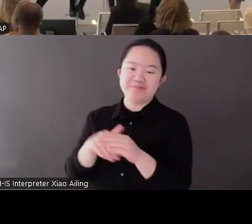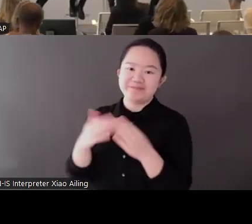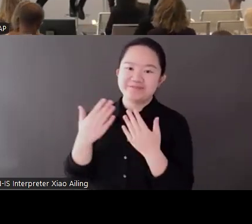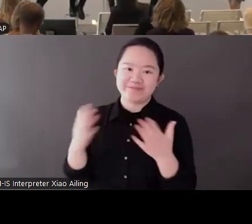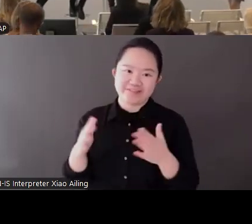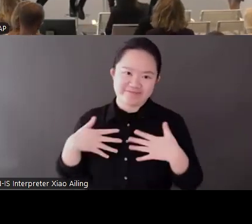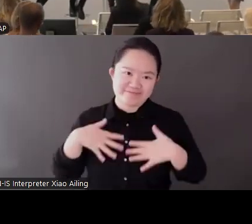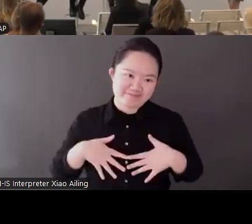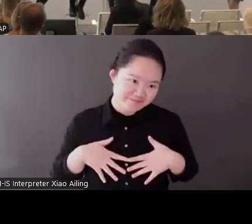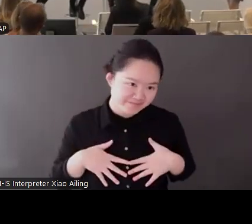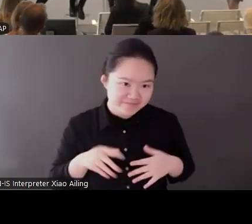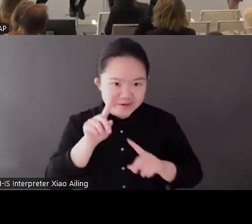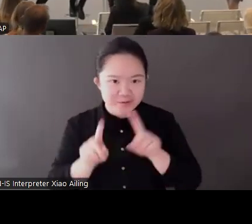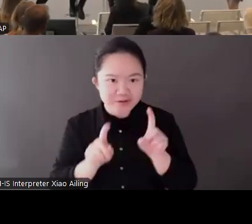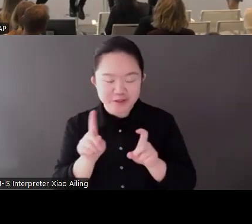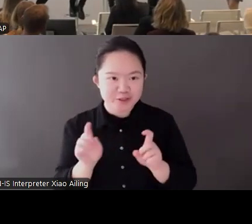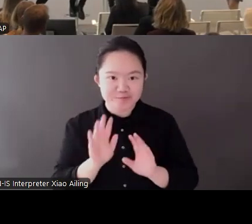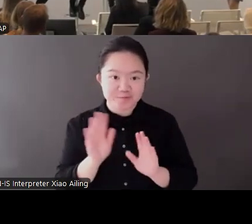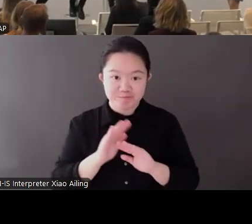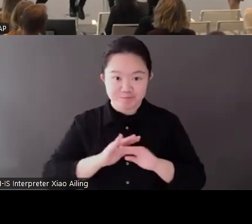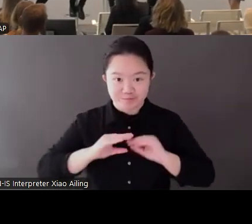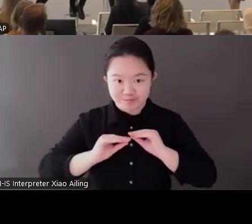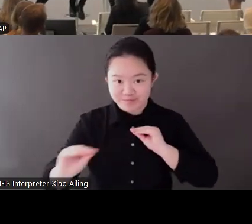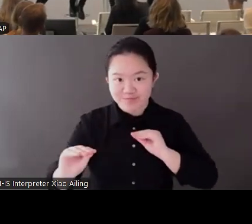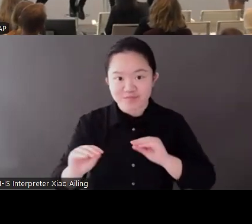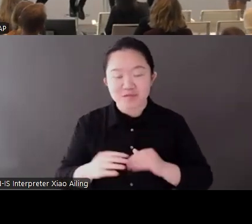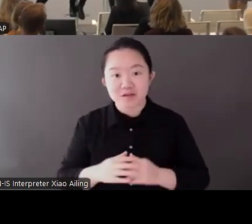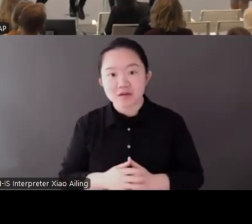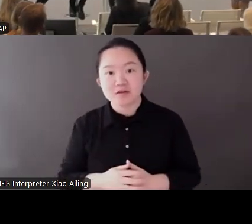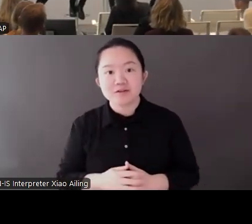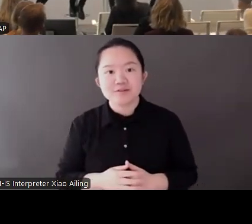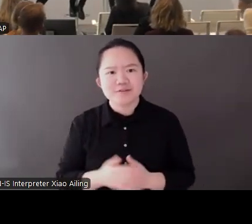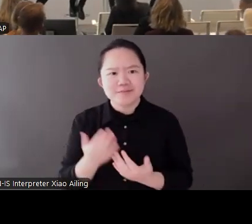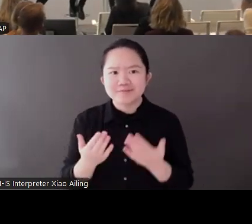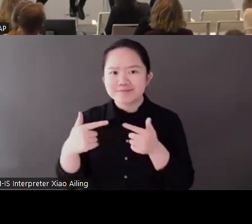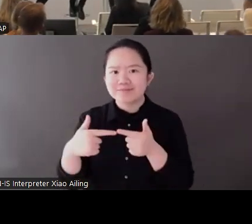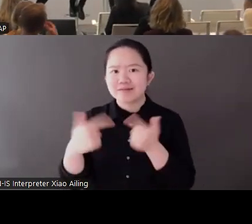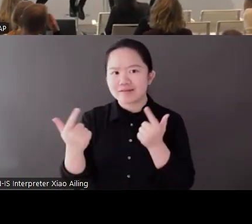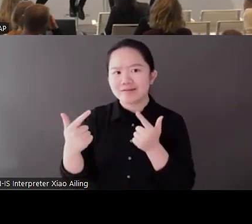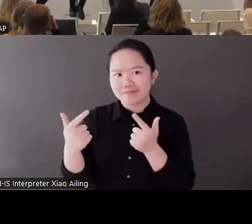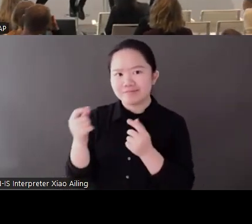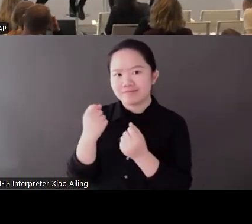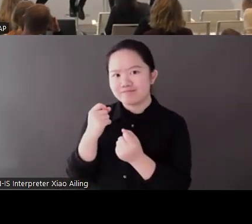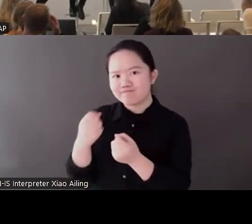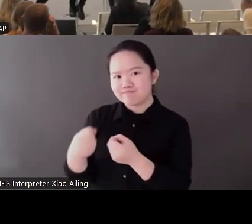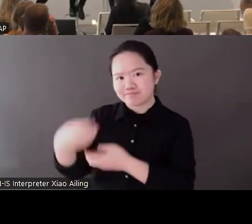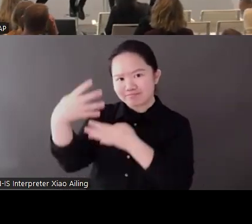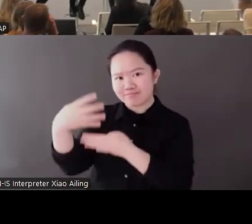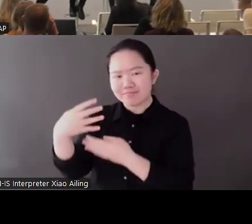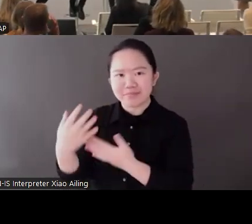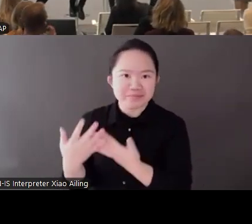Q&A, and Rachel is still typing, so there may be more, but coming up. But what about